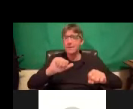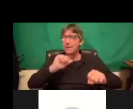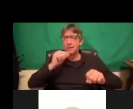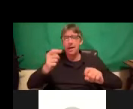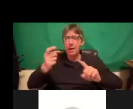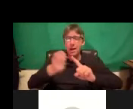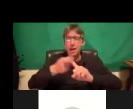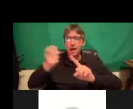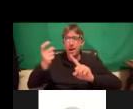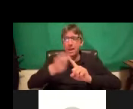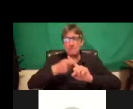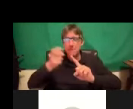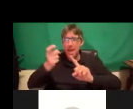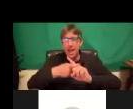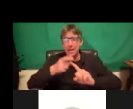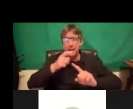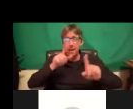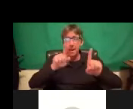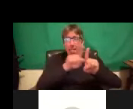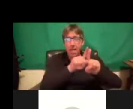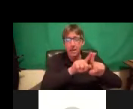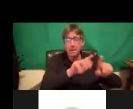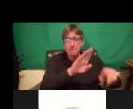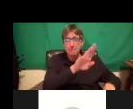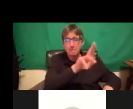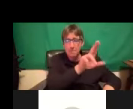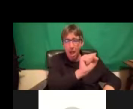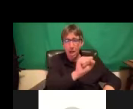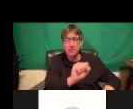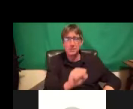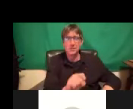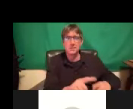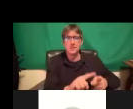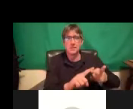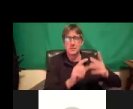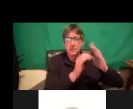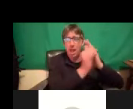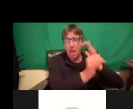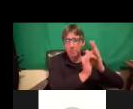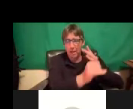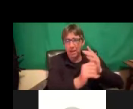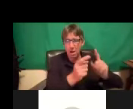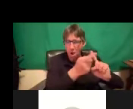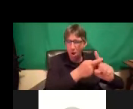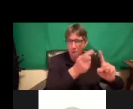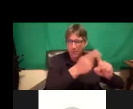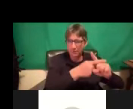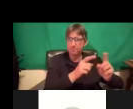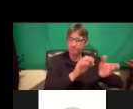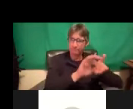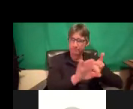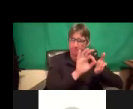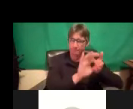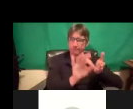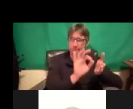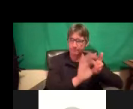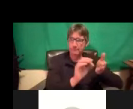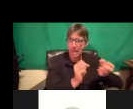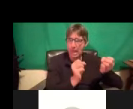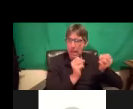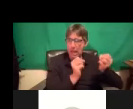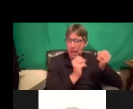T. Okay, that was my very short. So we are underappreciating how many riders are there every day. So